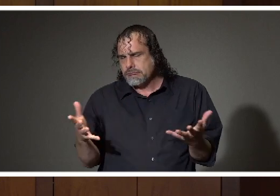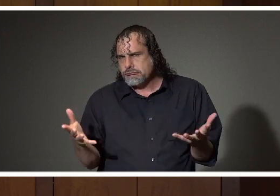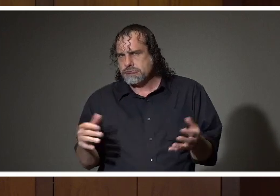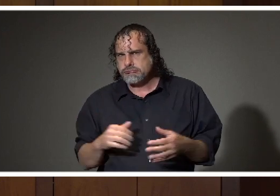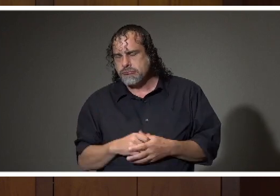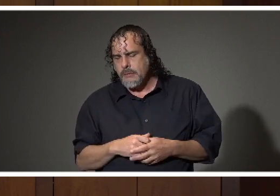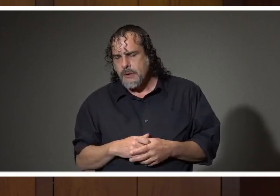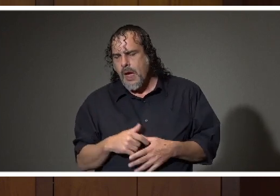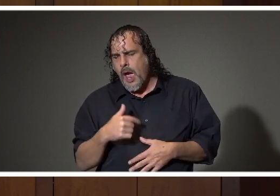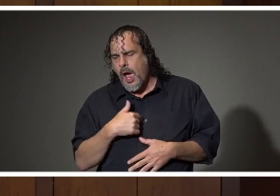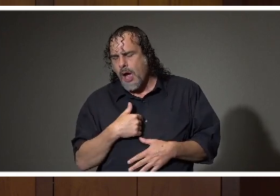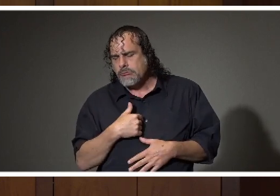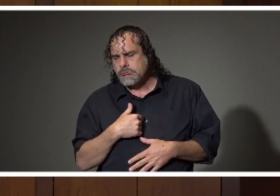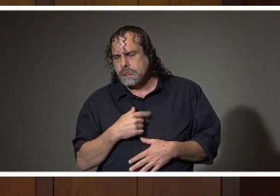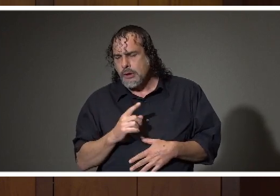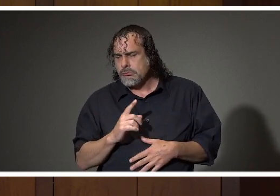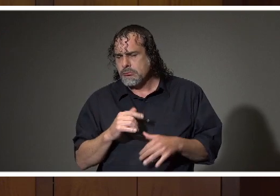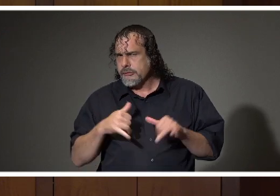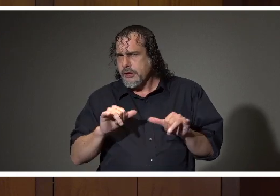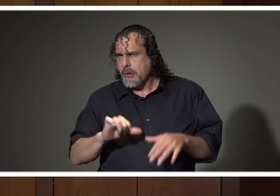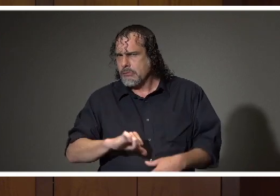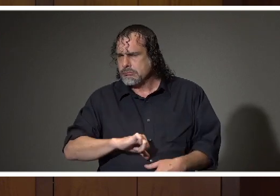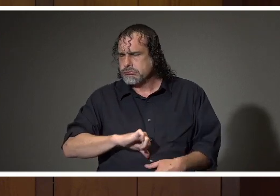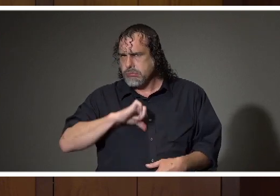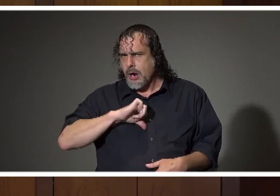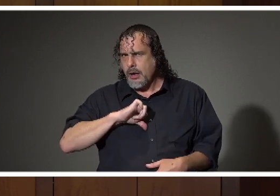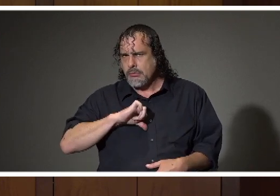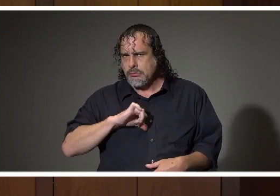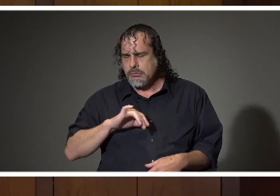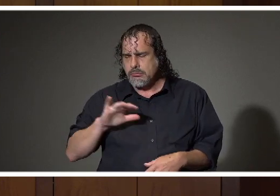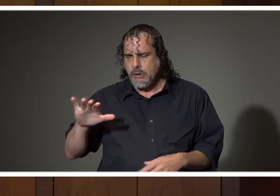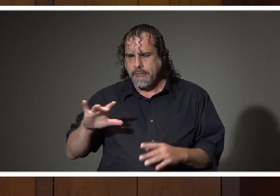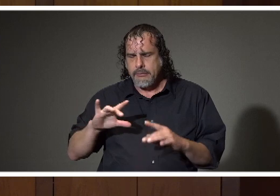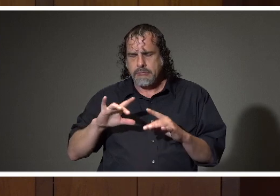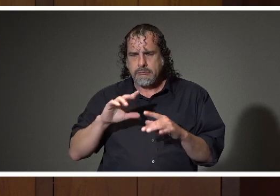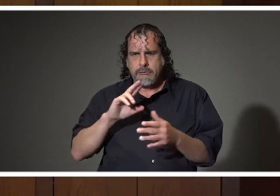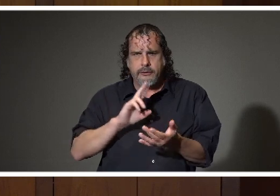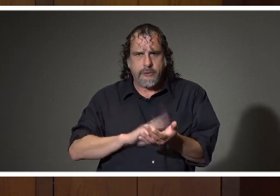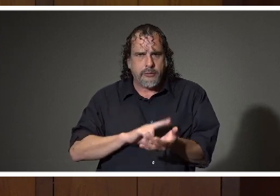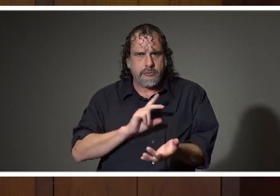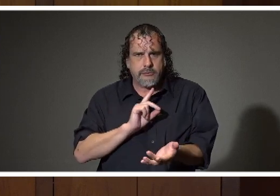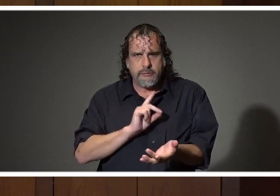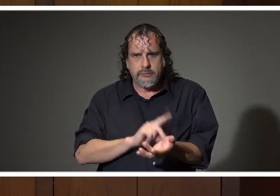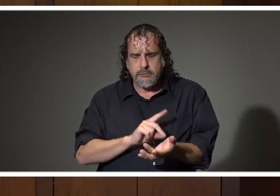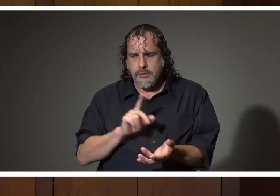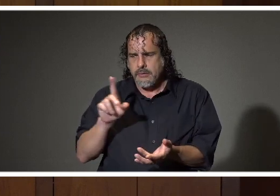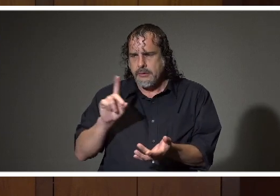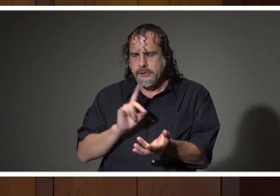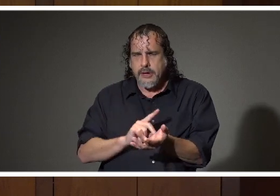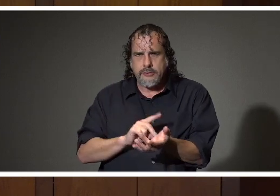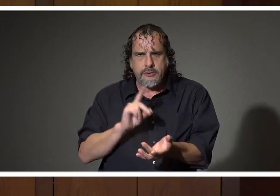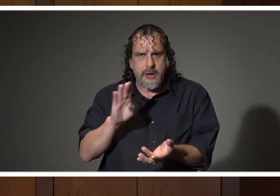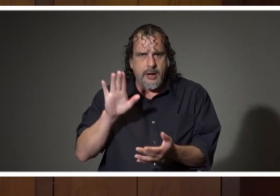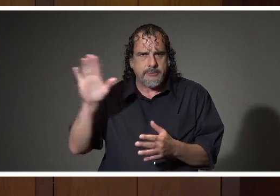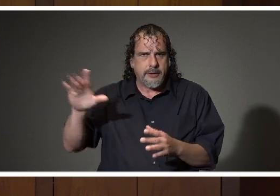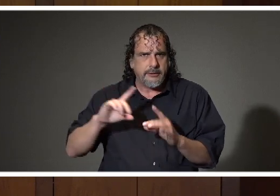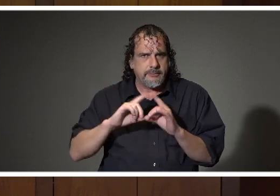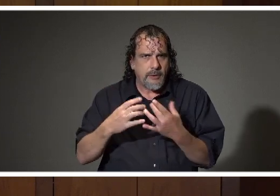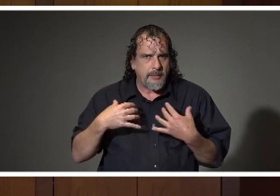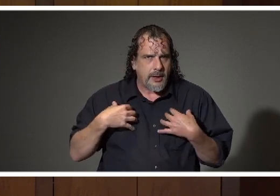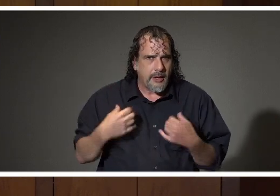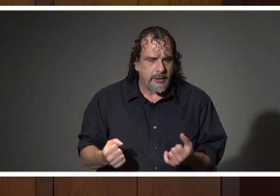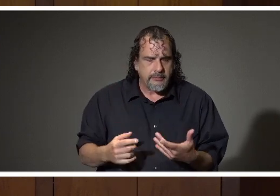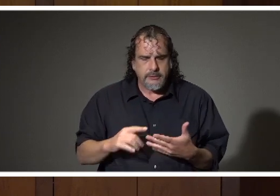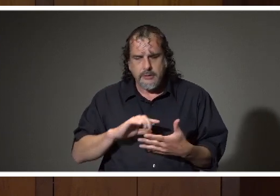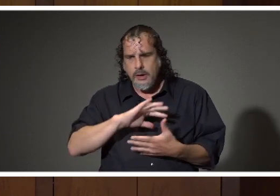extremely proud, though, of the healthcare workers, of Dr. Dobbs and his team, and